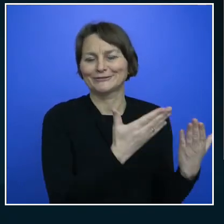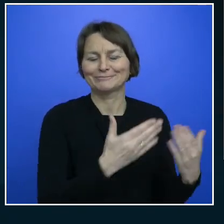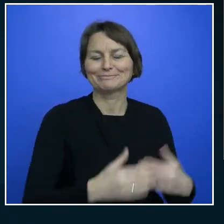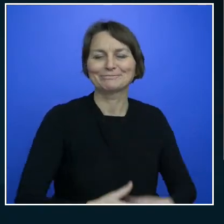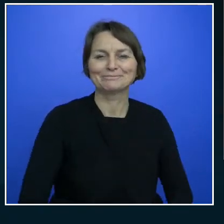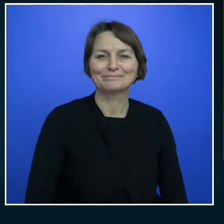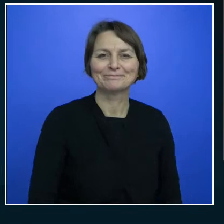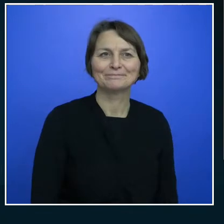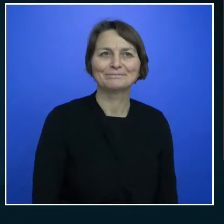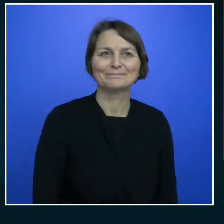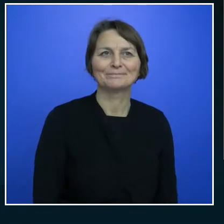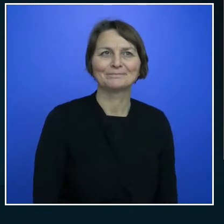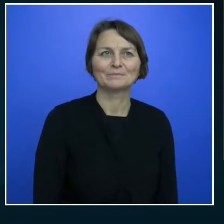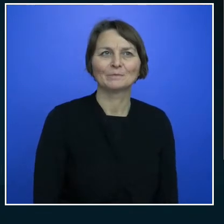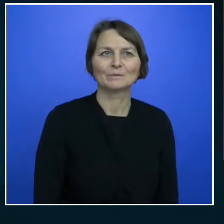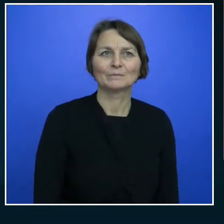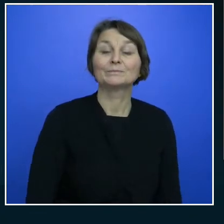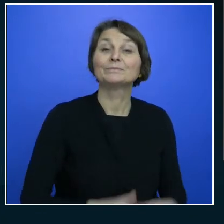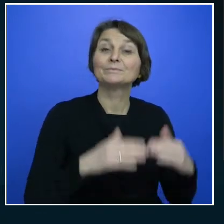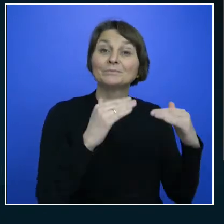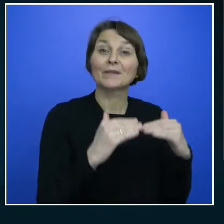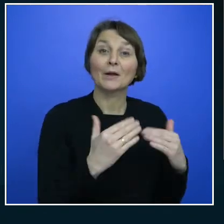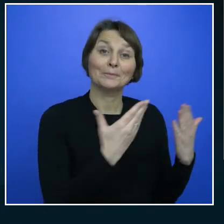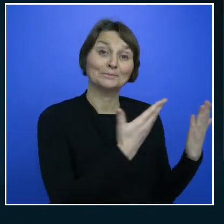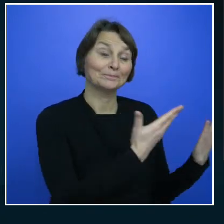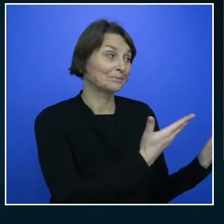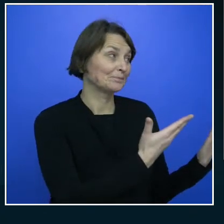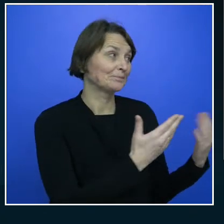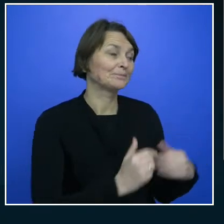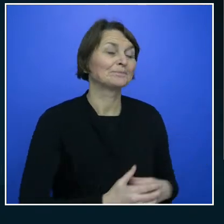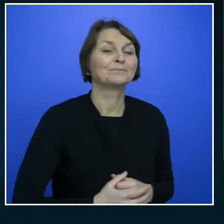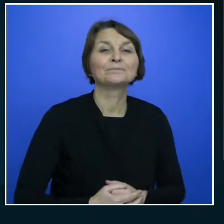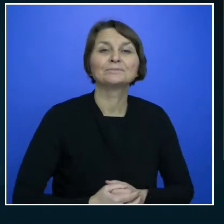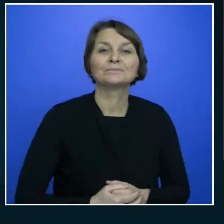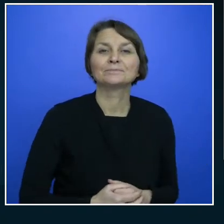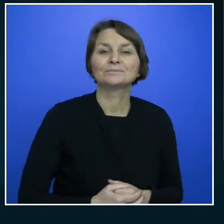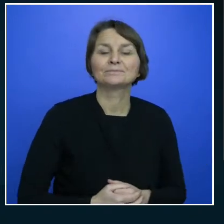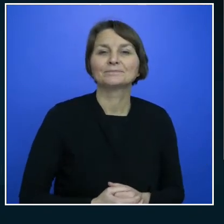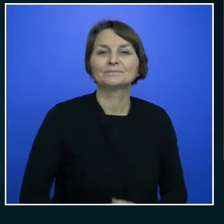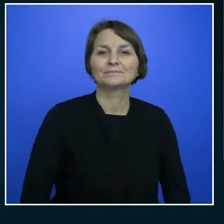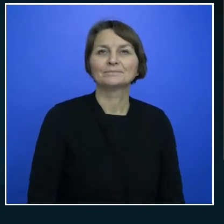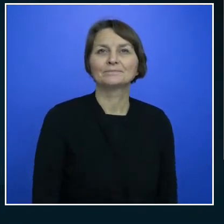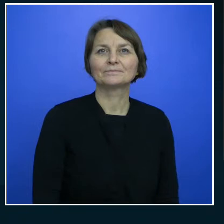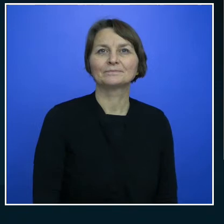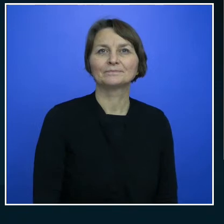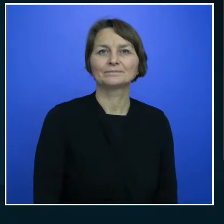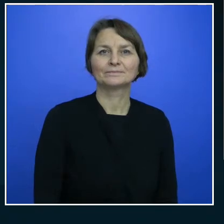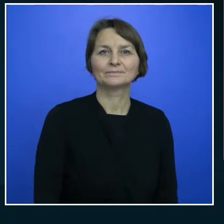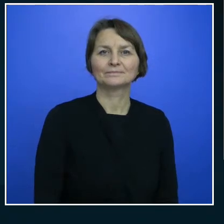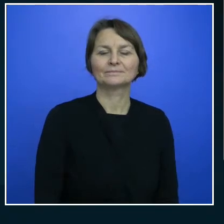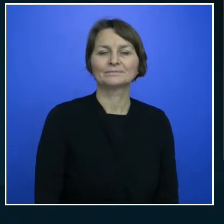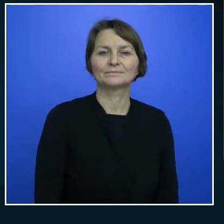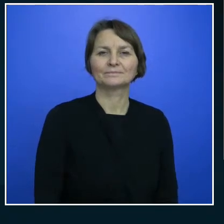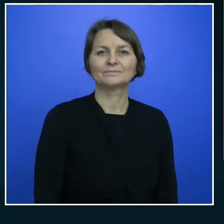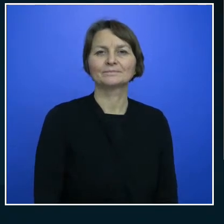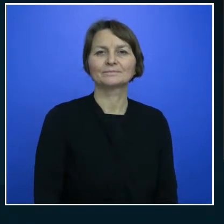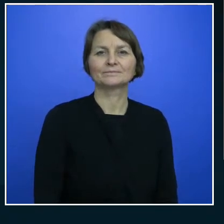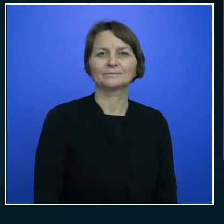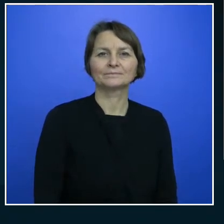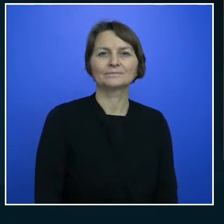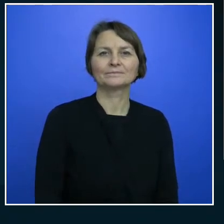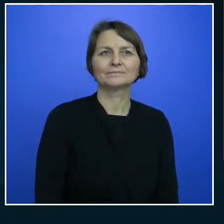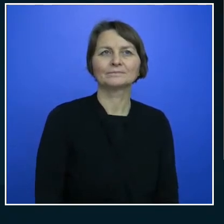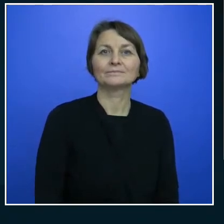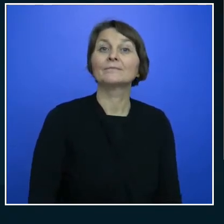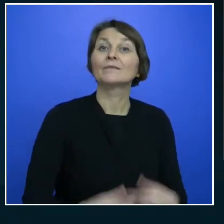And then I will show again what will happen. So I will now say I will create a pull